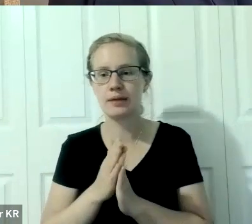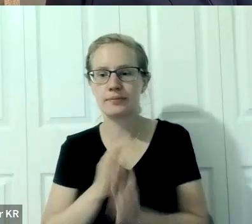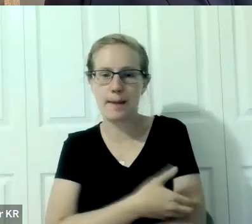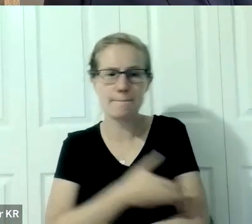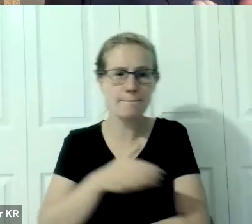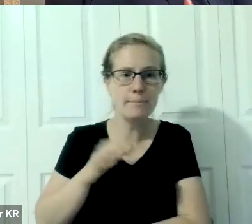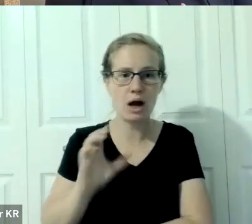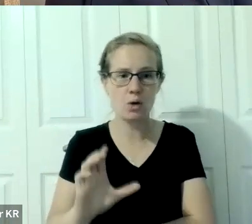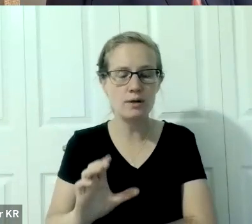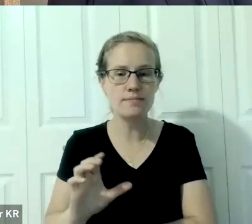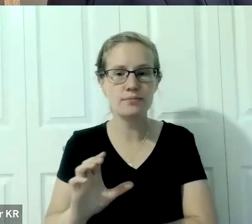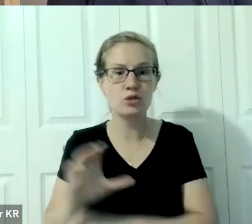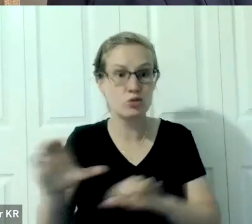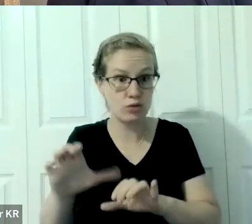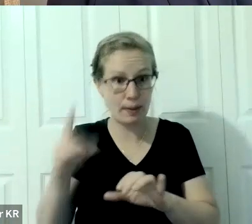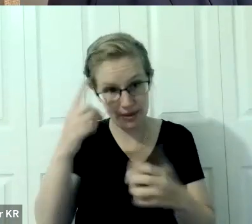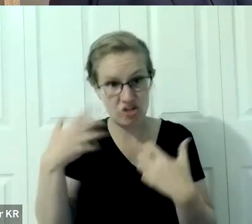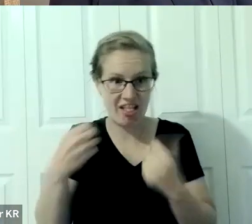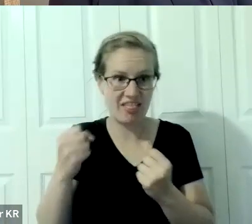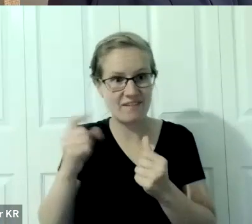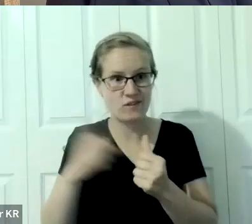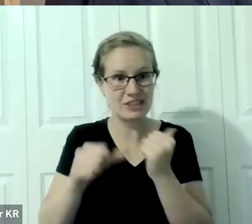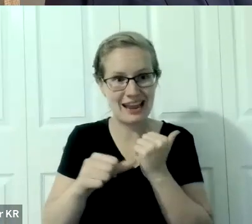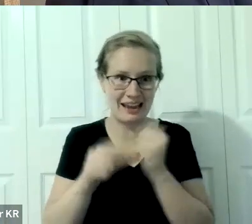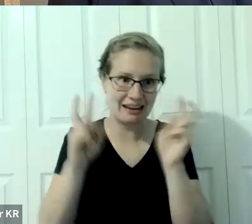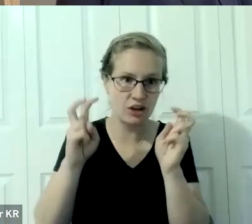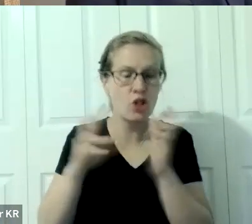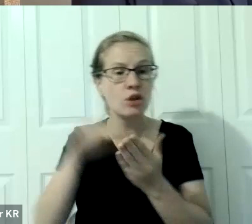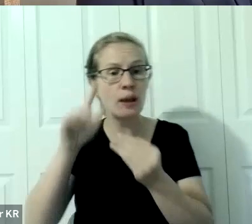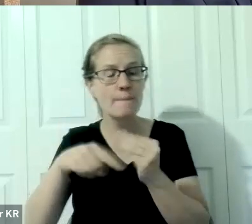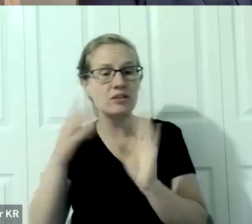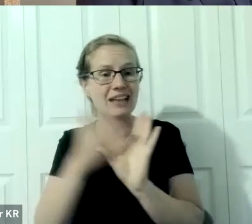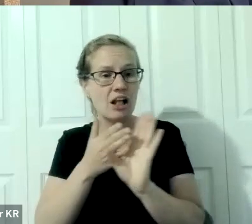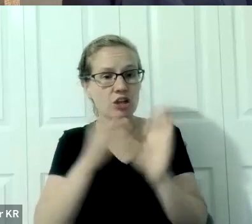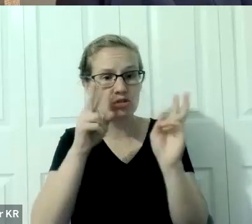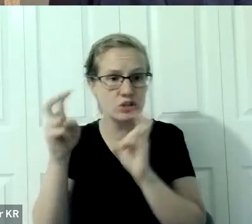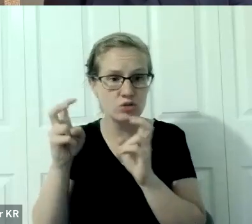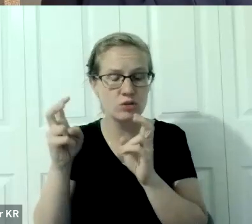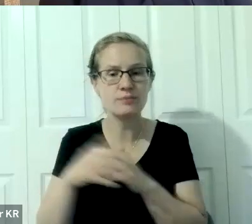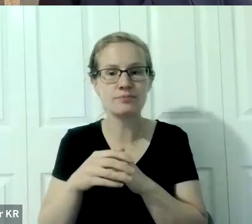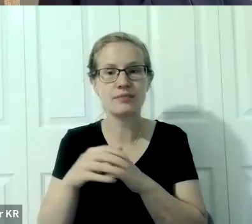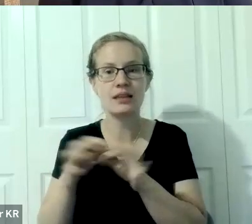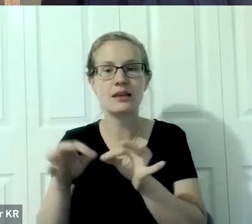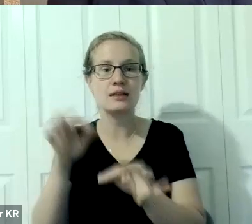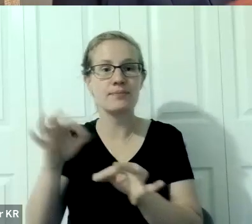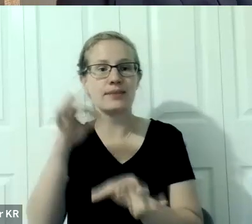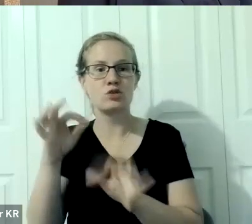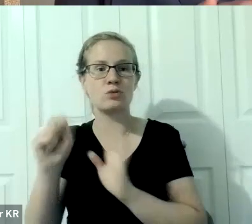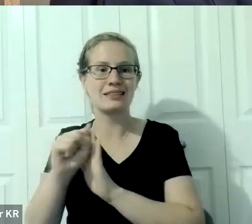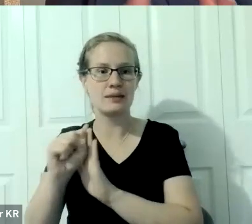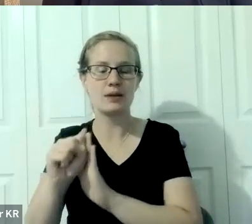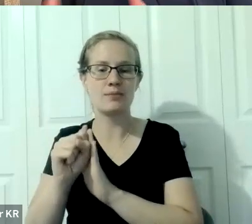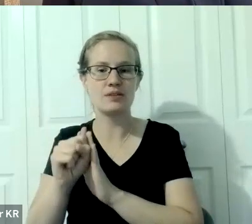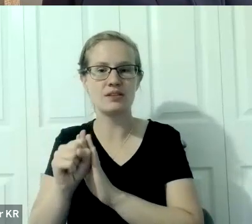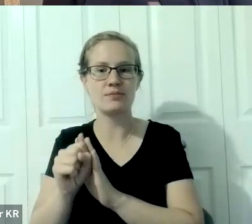in one, doing the mental health first aid, learning about psychological issues and the spiritual symptoms of